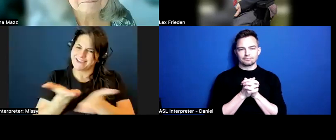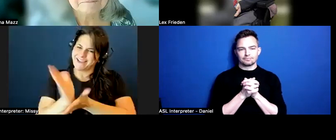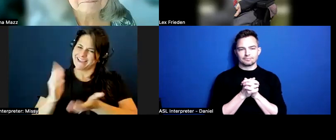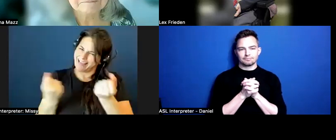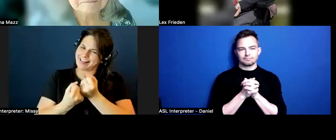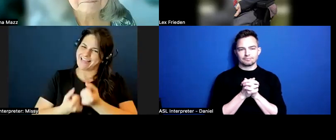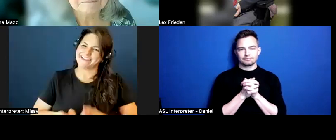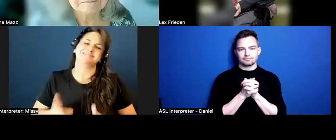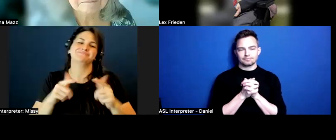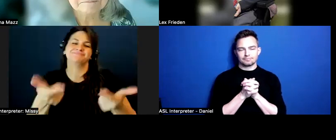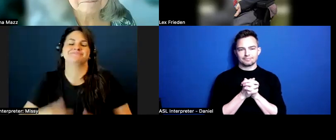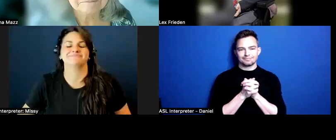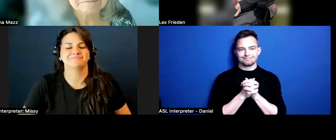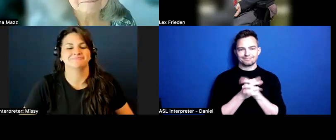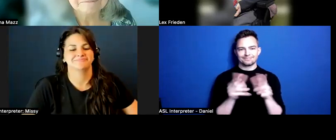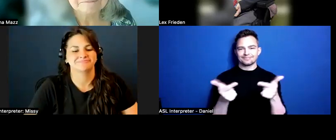allies.